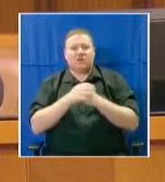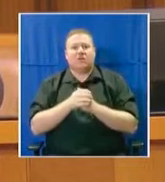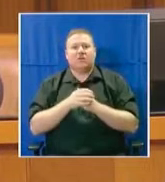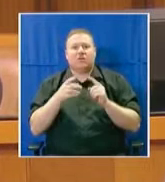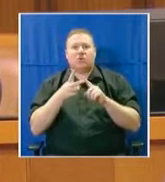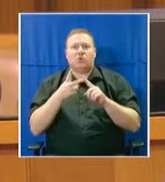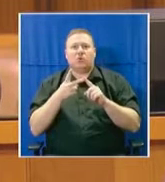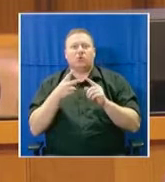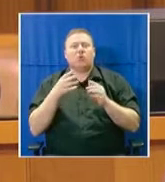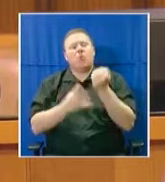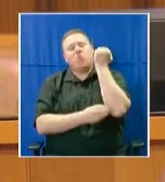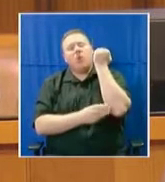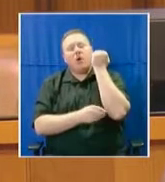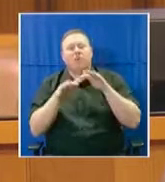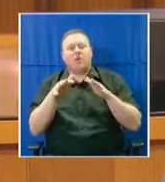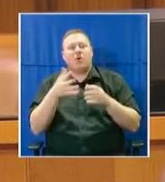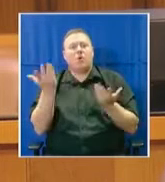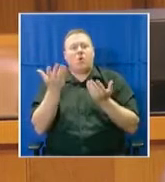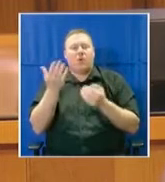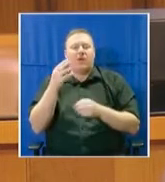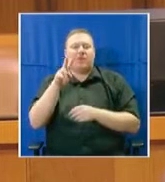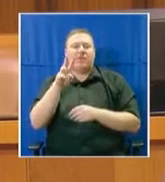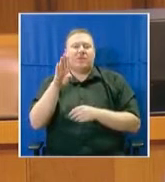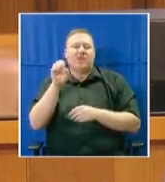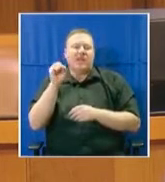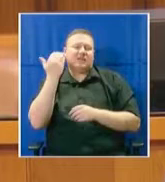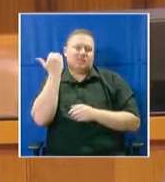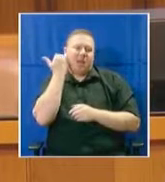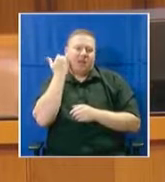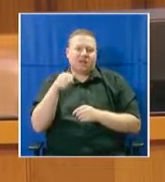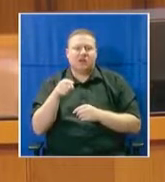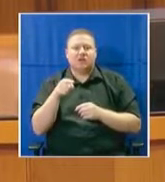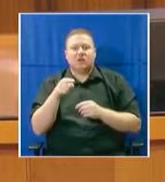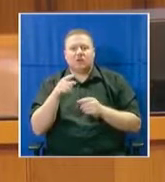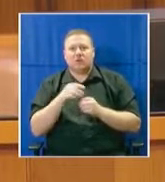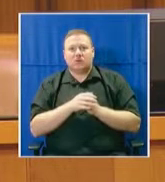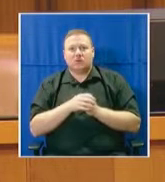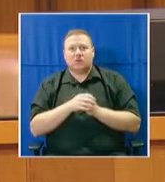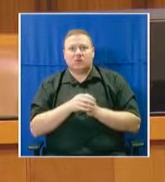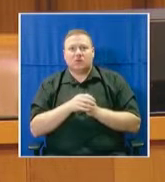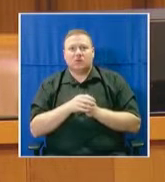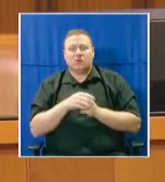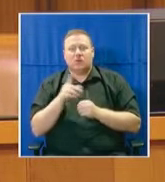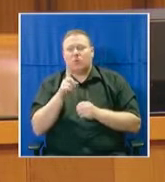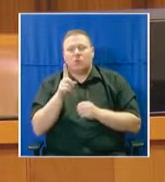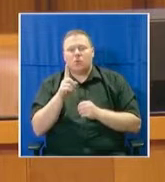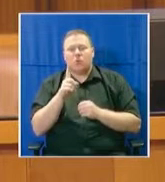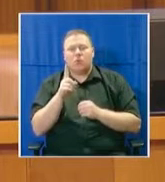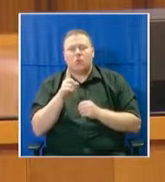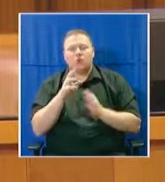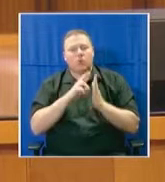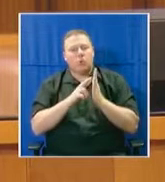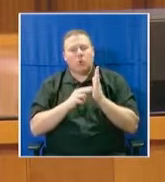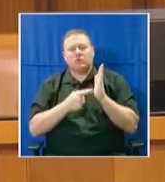Bank, what measures are in place to ensure that student disbursements to financial institutions are in